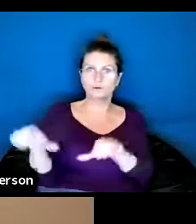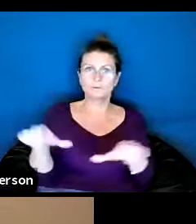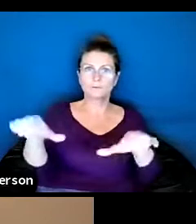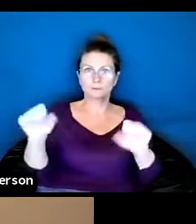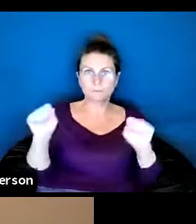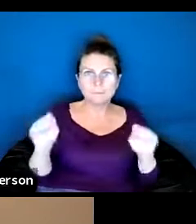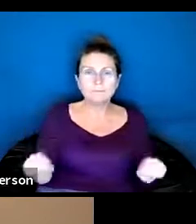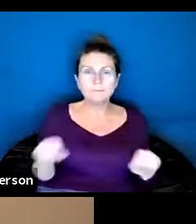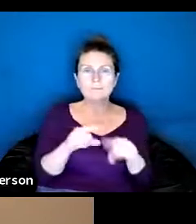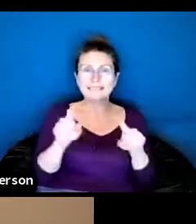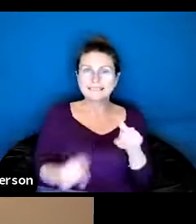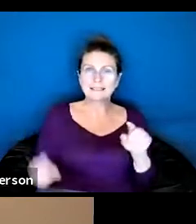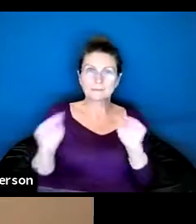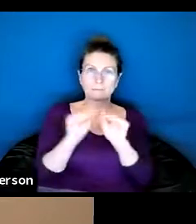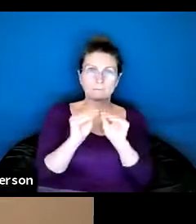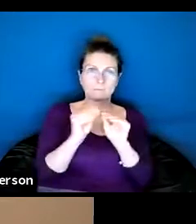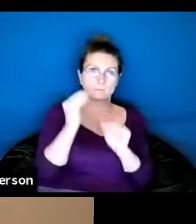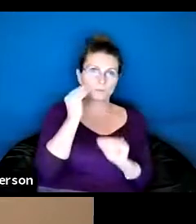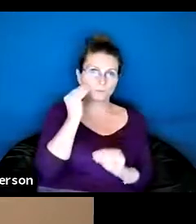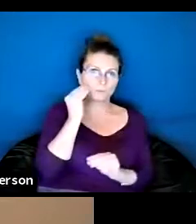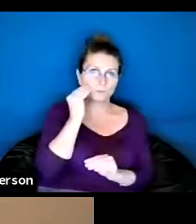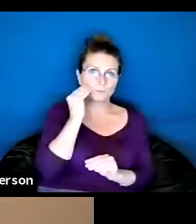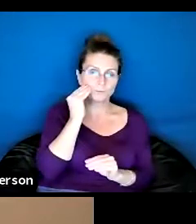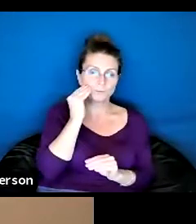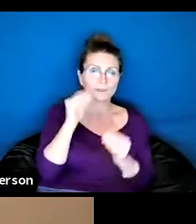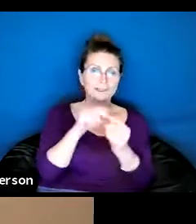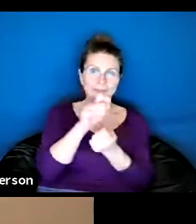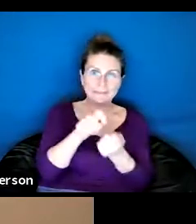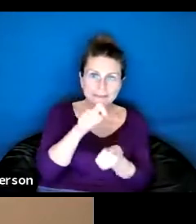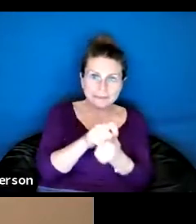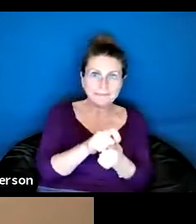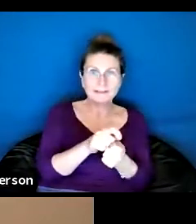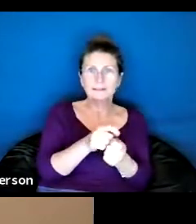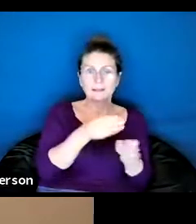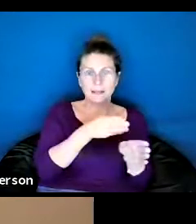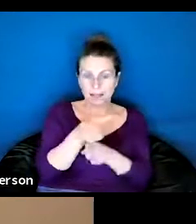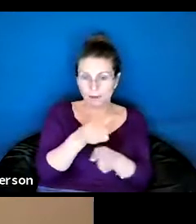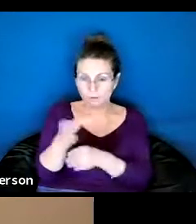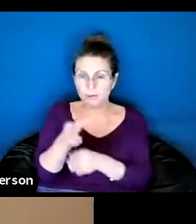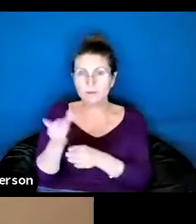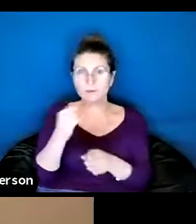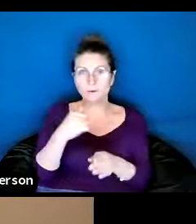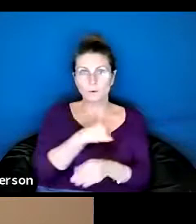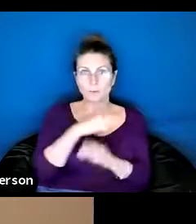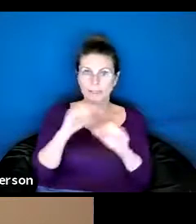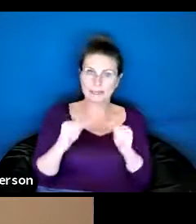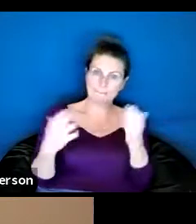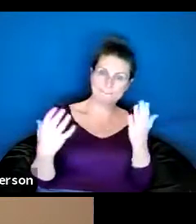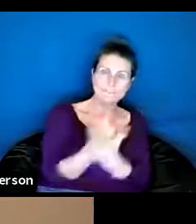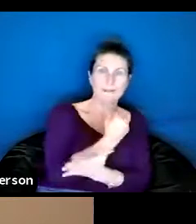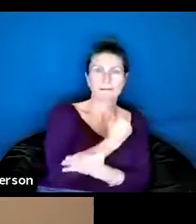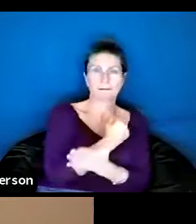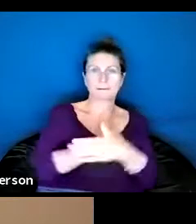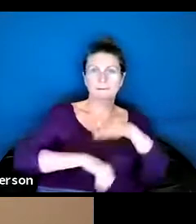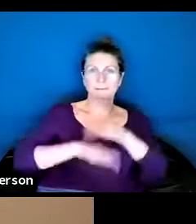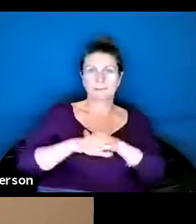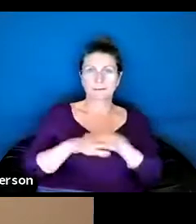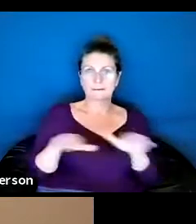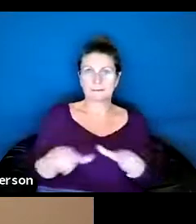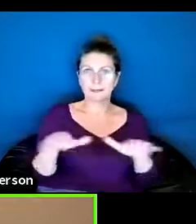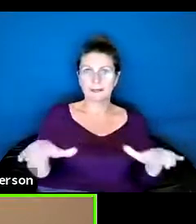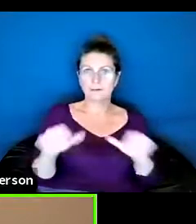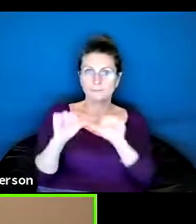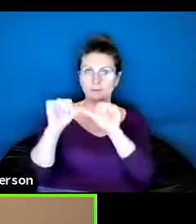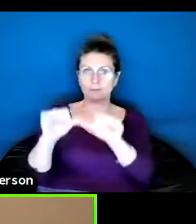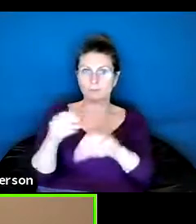to know much more in certain areas to make sure that that action is maximally effective and sustainable over time. Yeah,